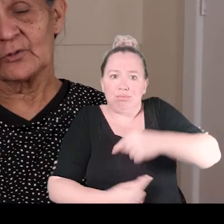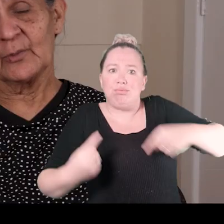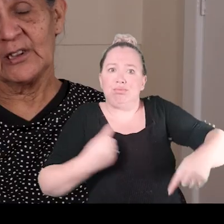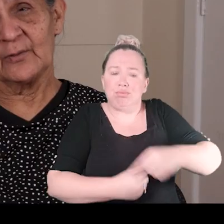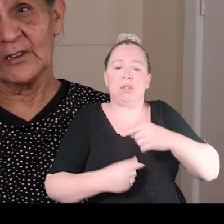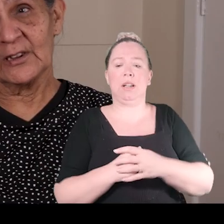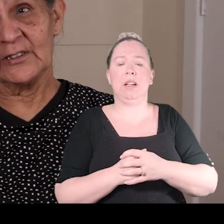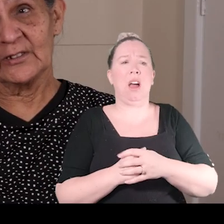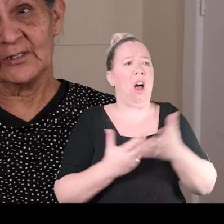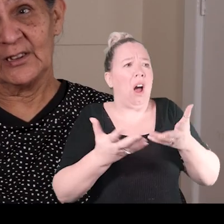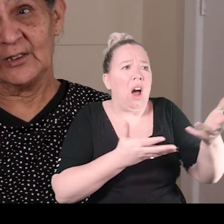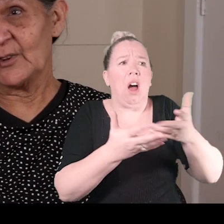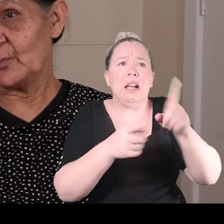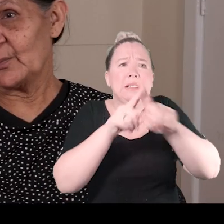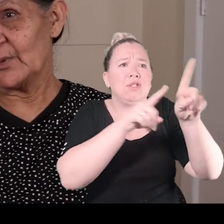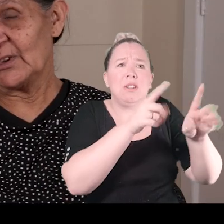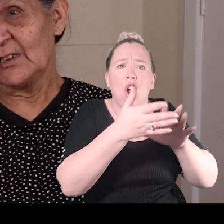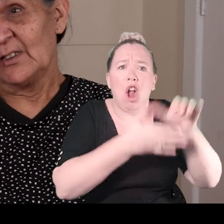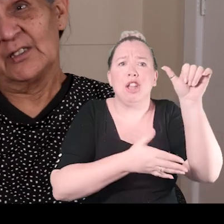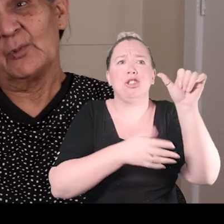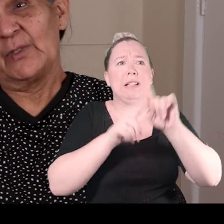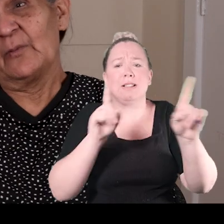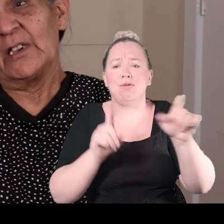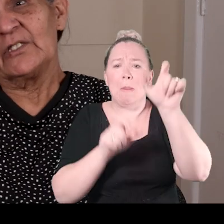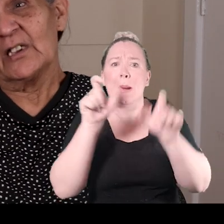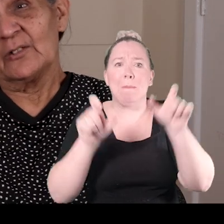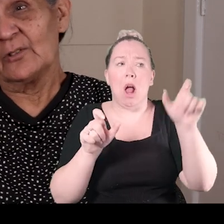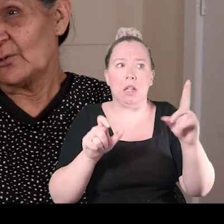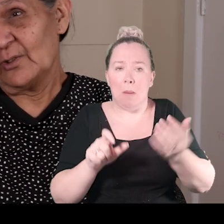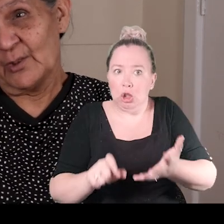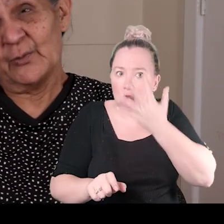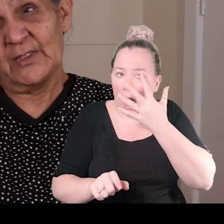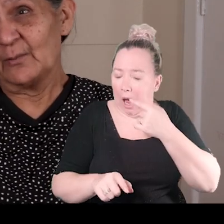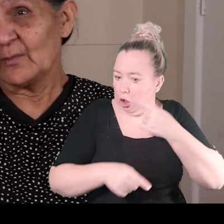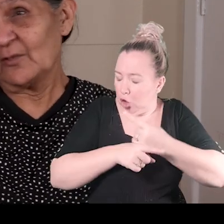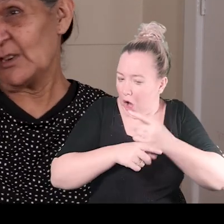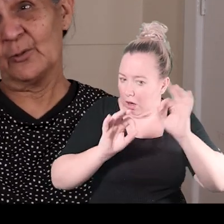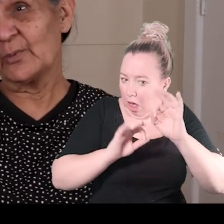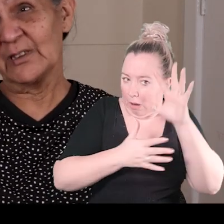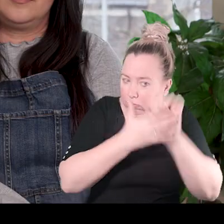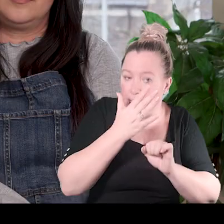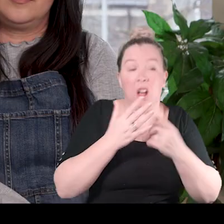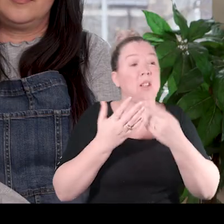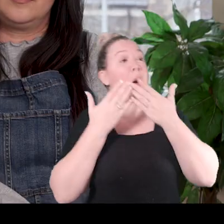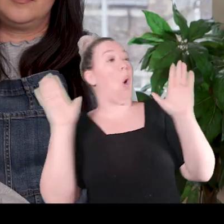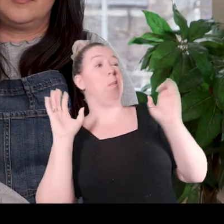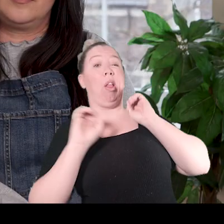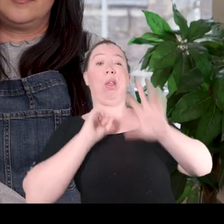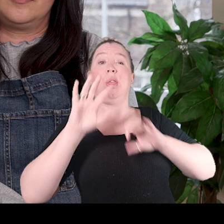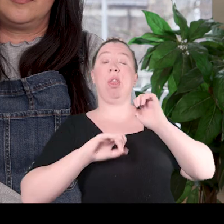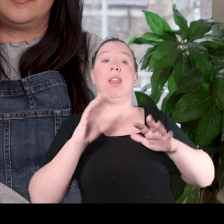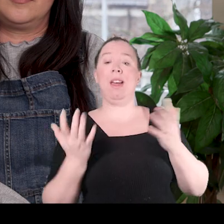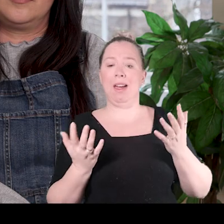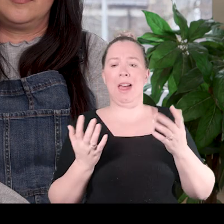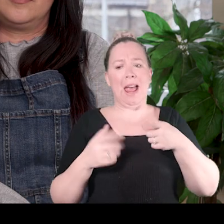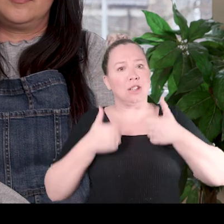talking to so many different cultures and different people. Mm-hmm. Some of them very shy, don't talk, some of them quite open. I think it's good because we